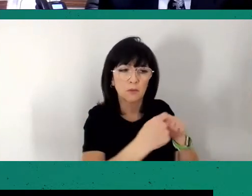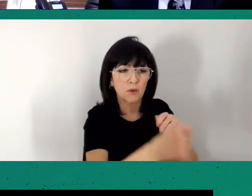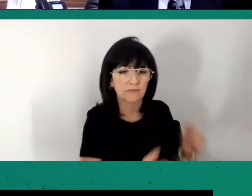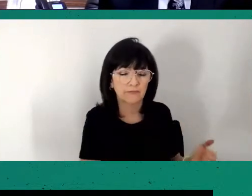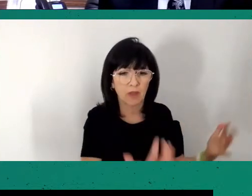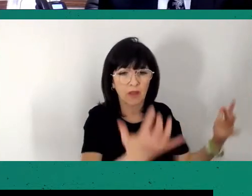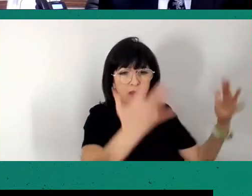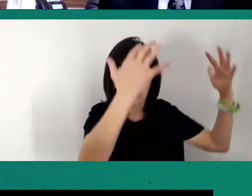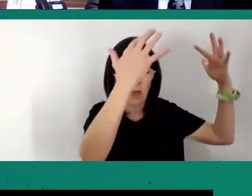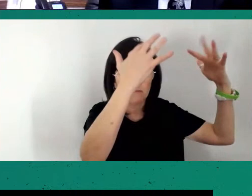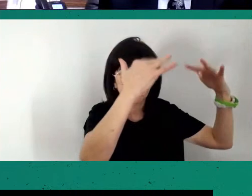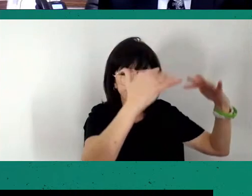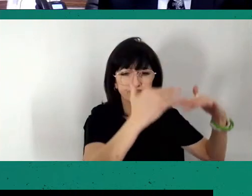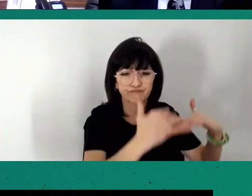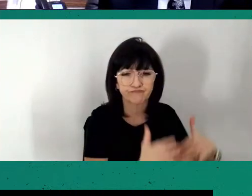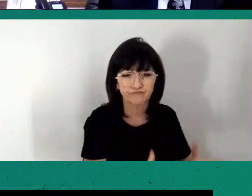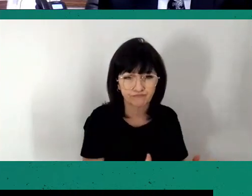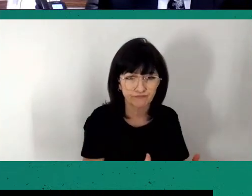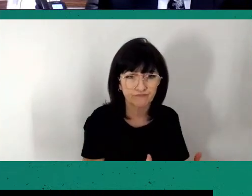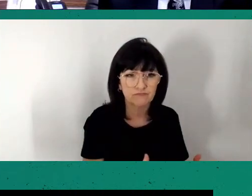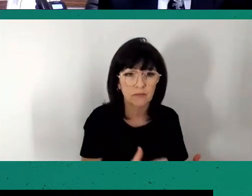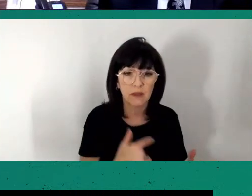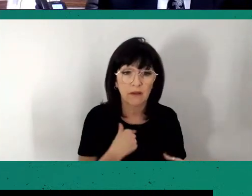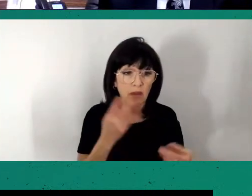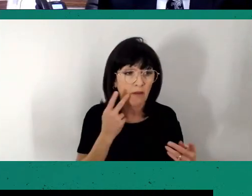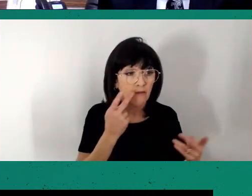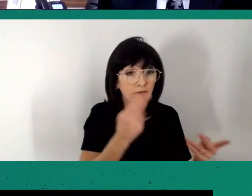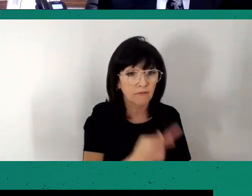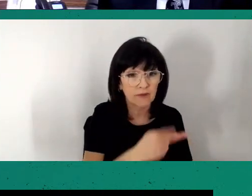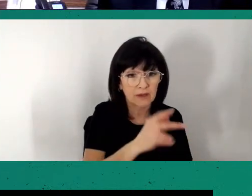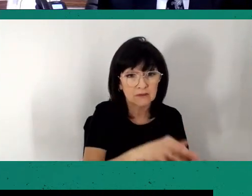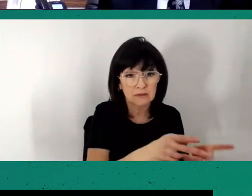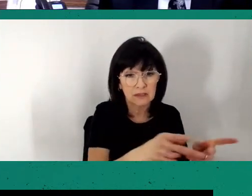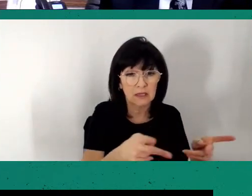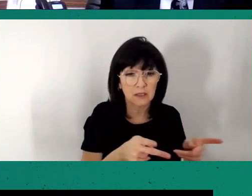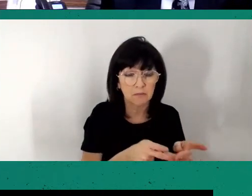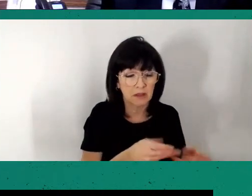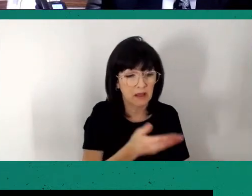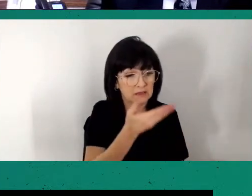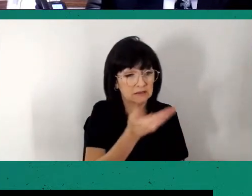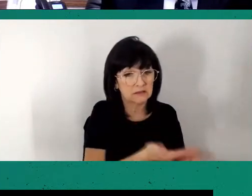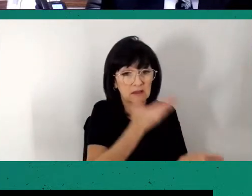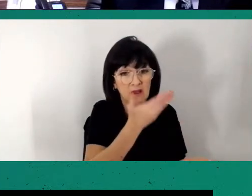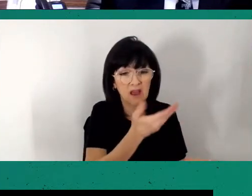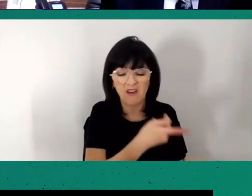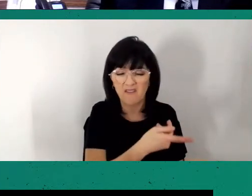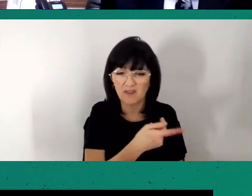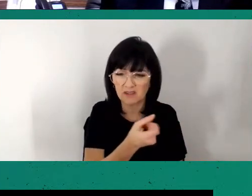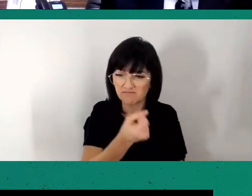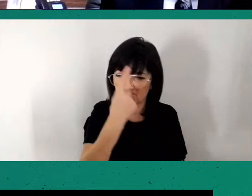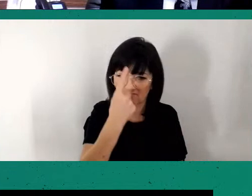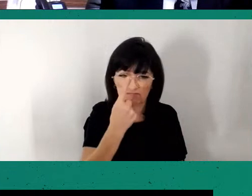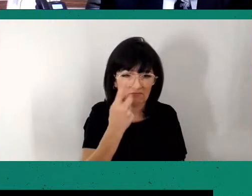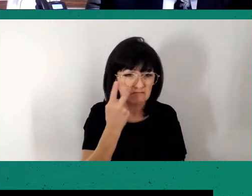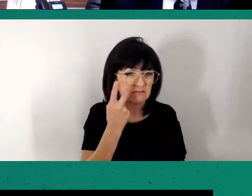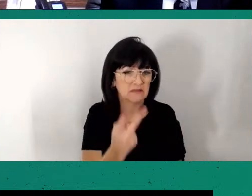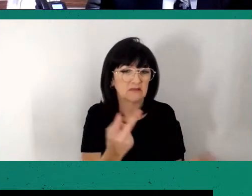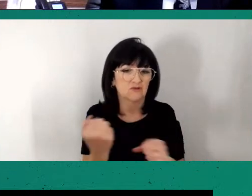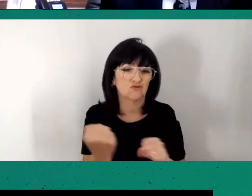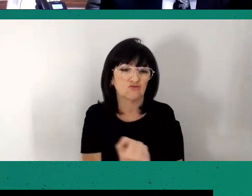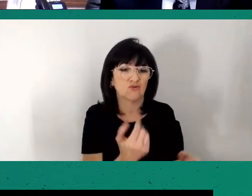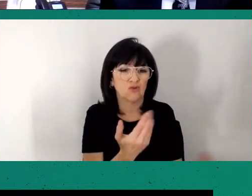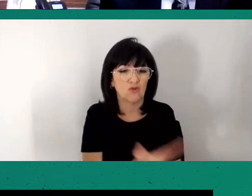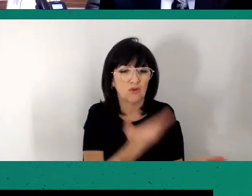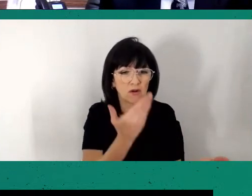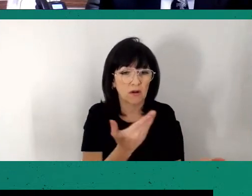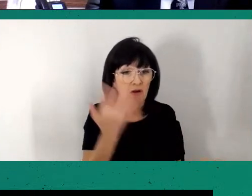and Major W. Van Denlip. The evidence was very strong against some young men